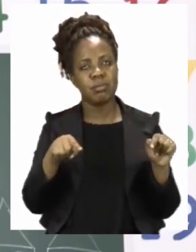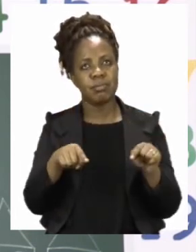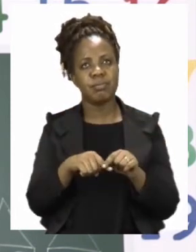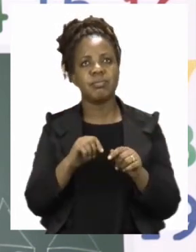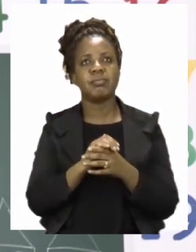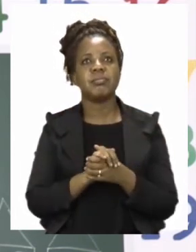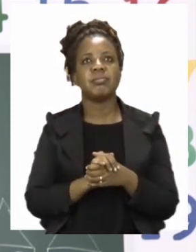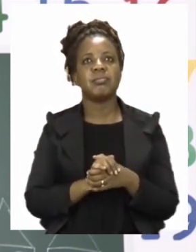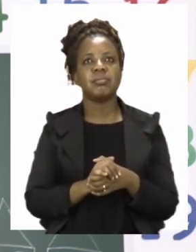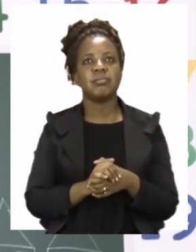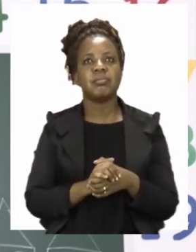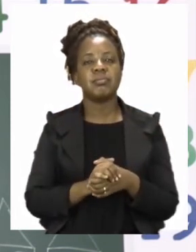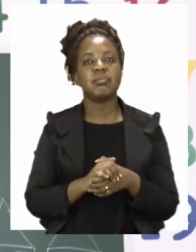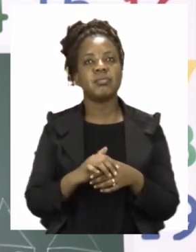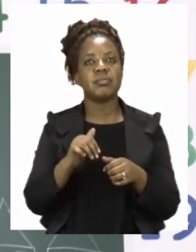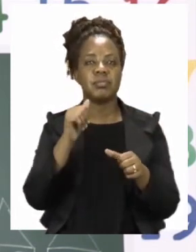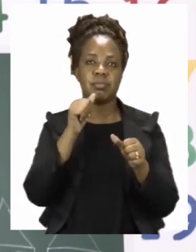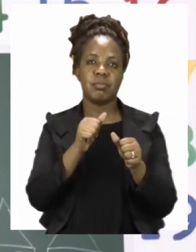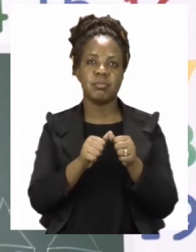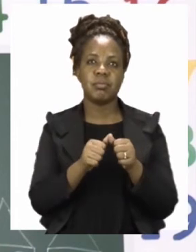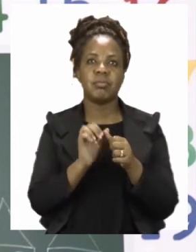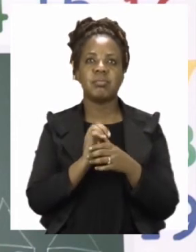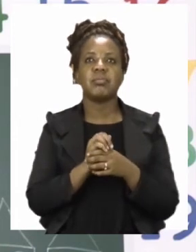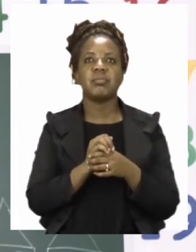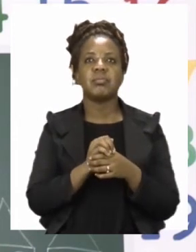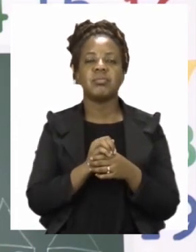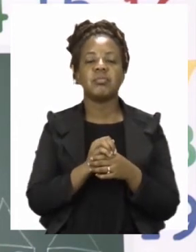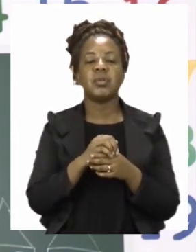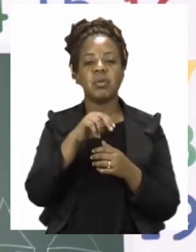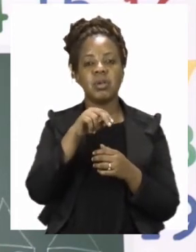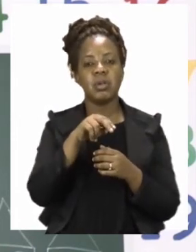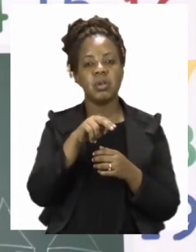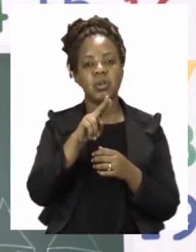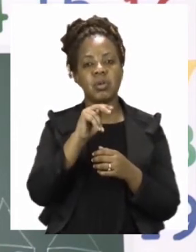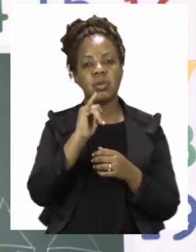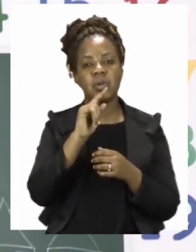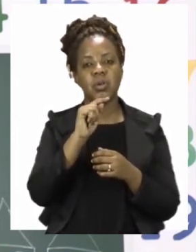95 will be. So we write our 95